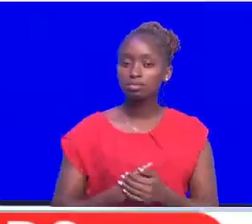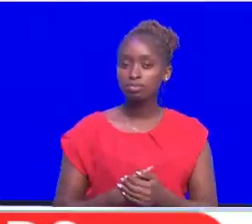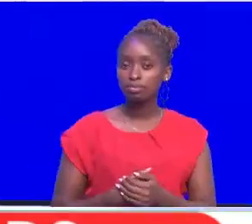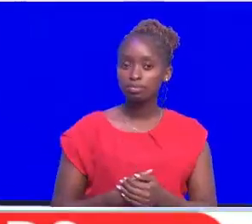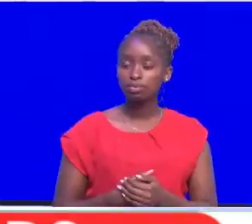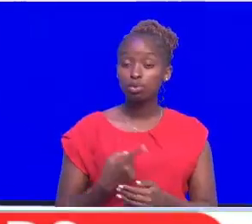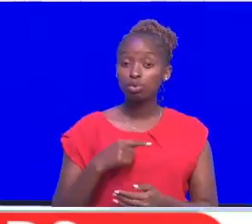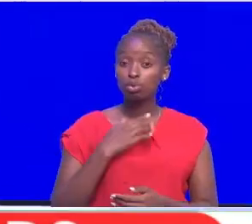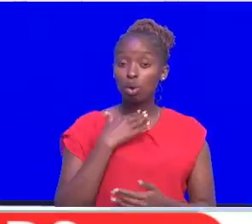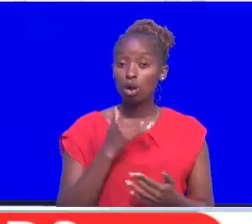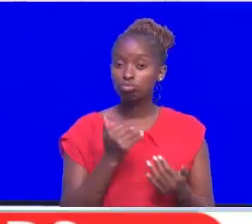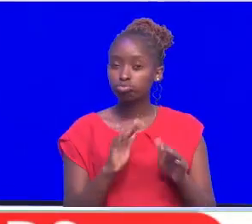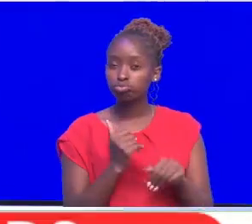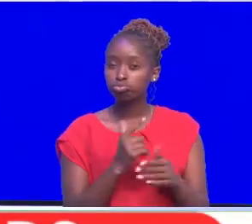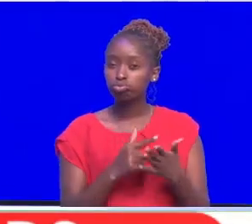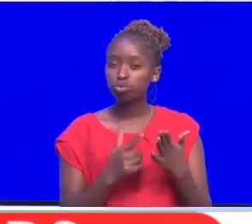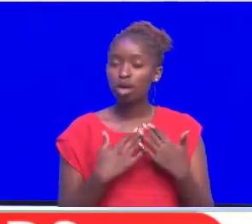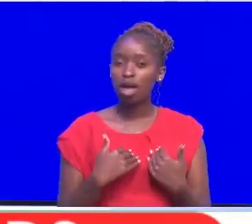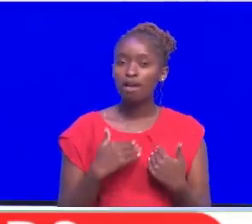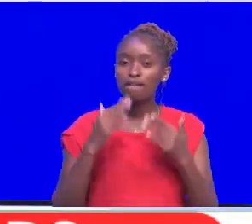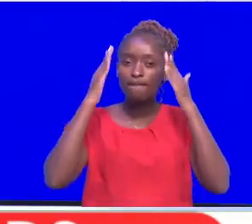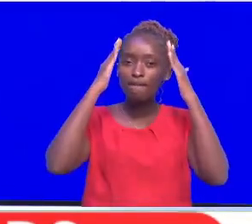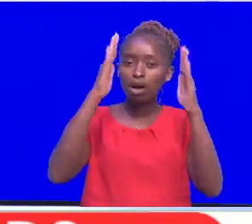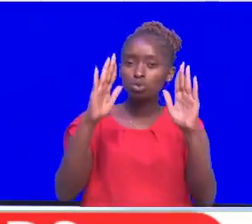We must be focused on results.